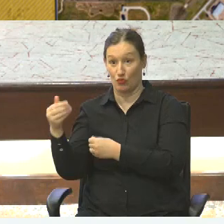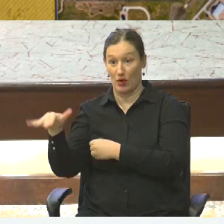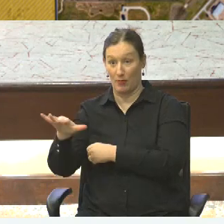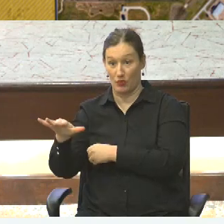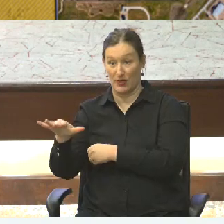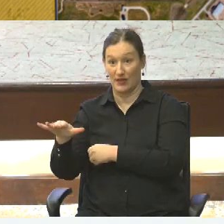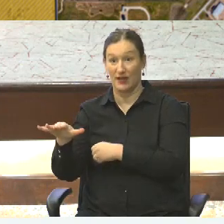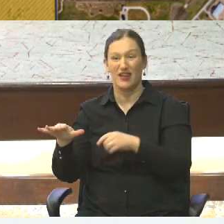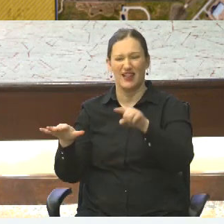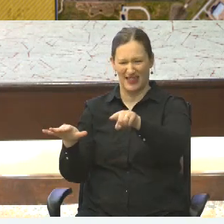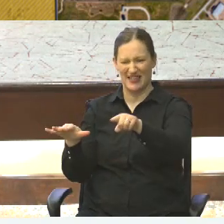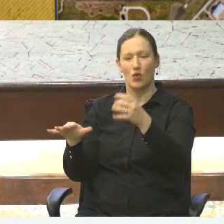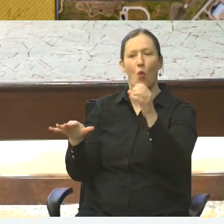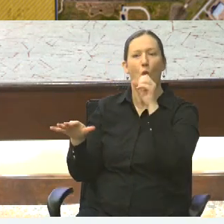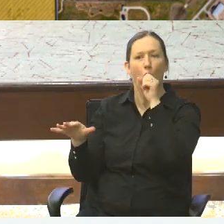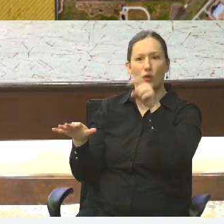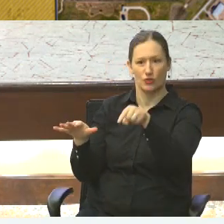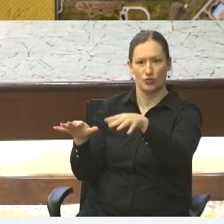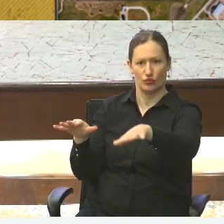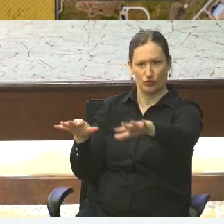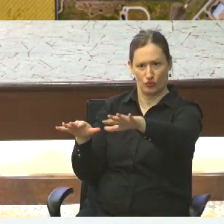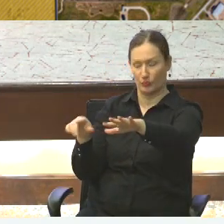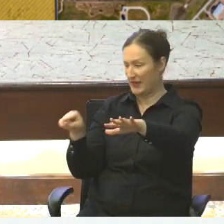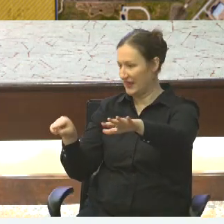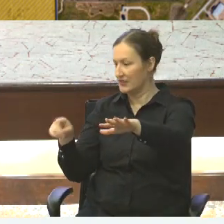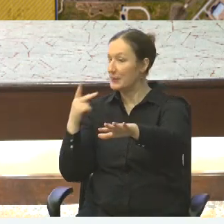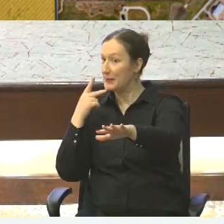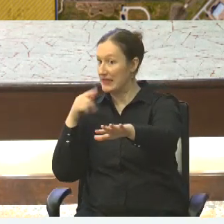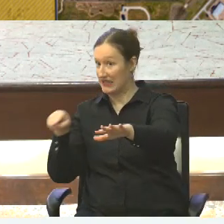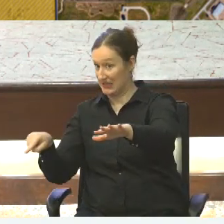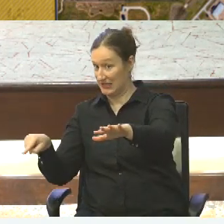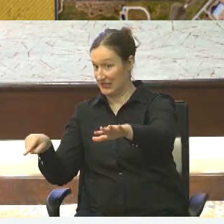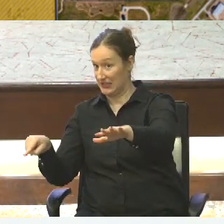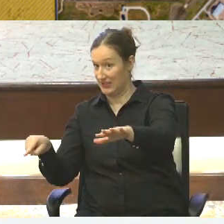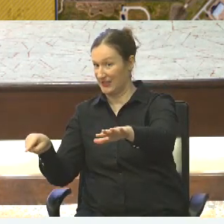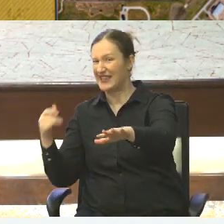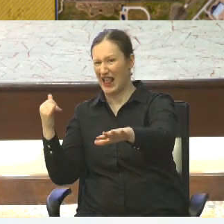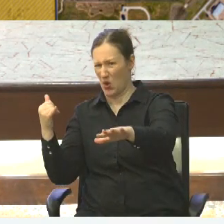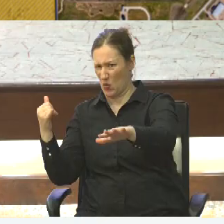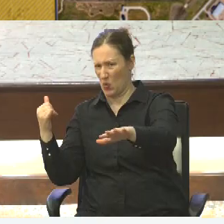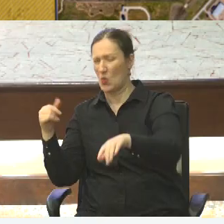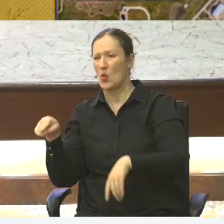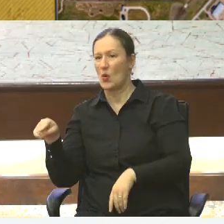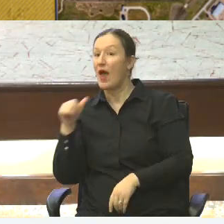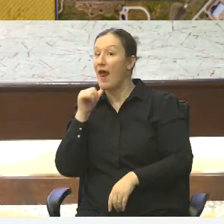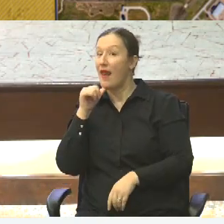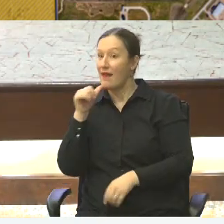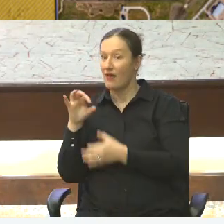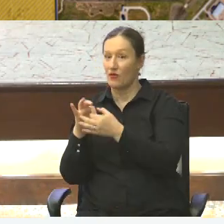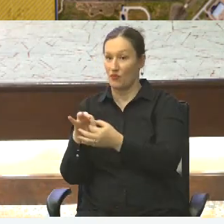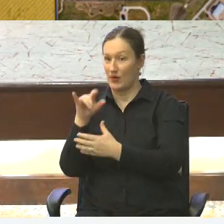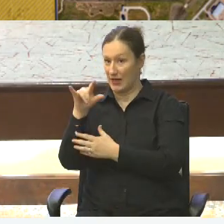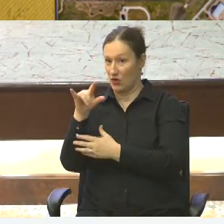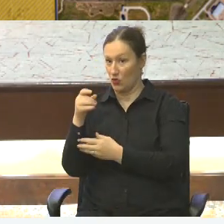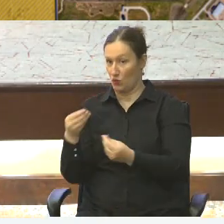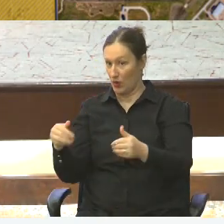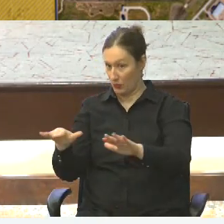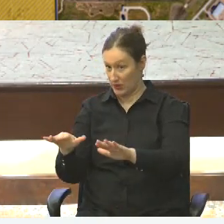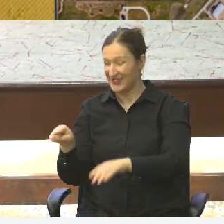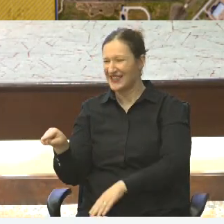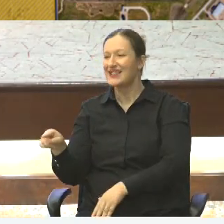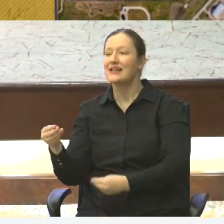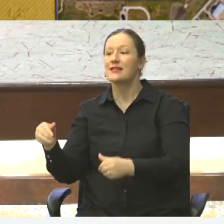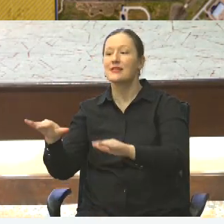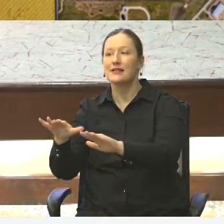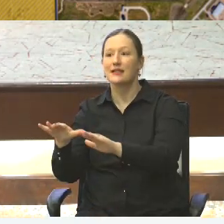what you see in orange on the screen. The pink areas and the yellow area are the non-aeronautical property. This is land